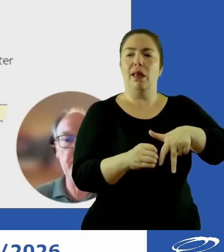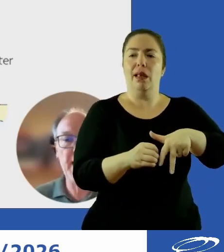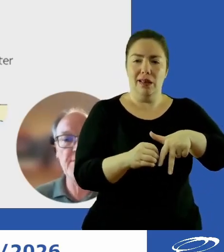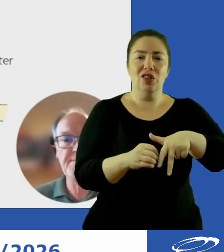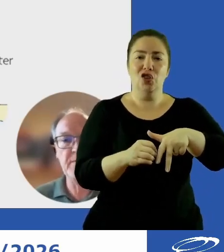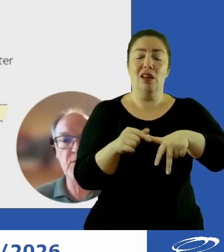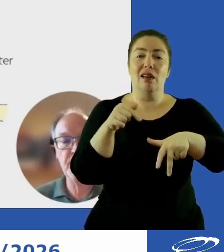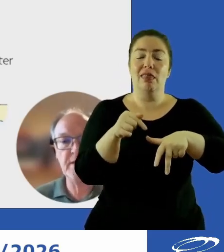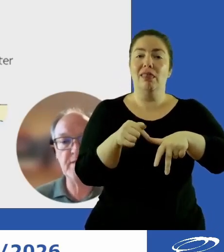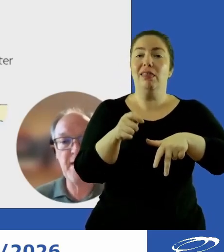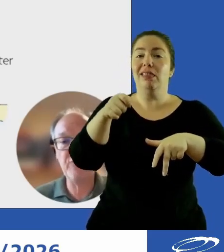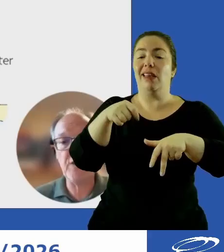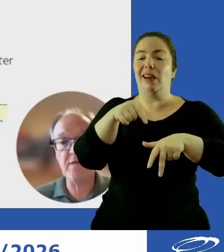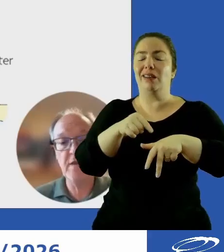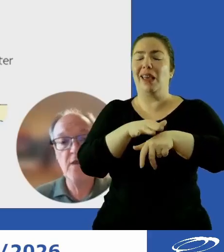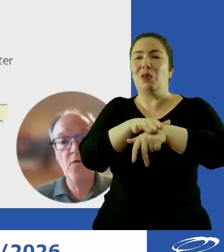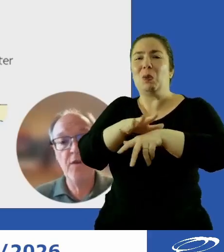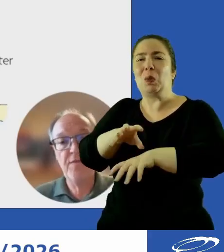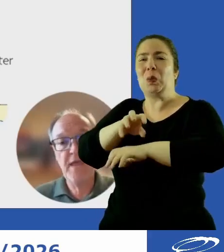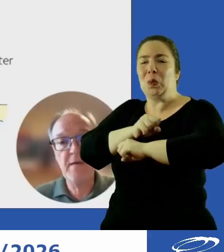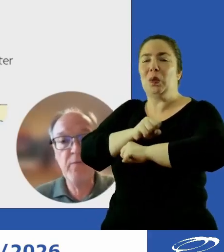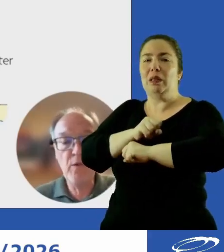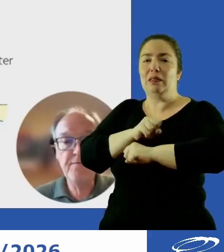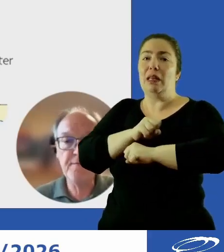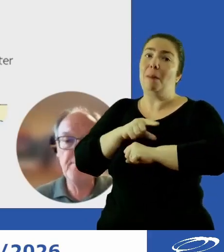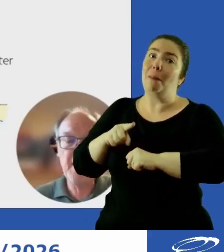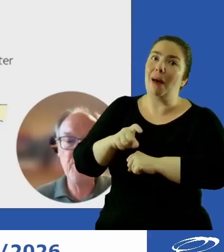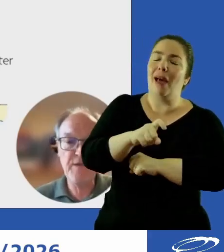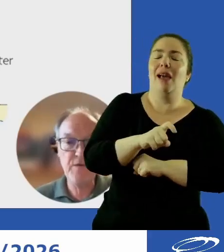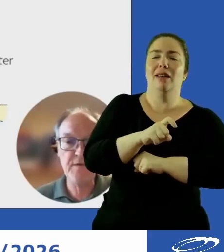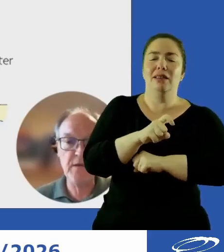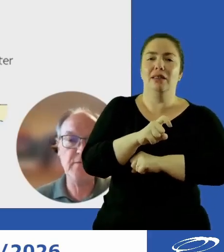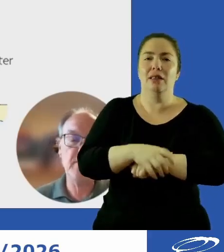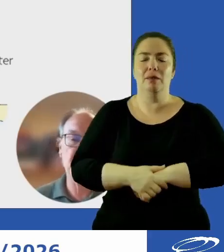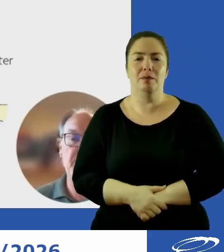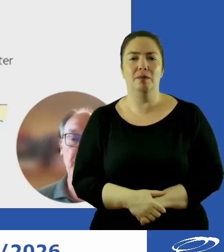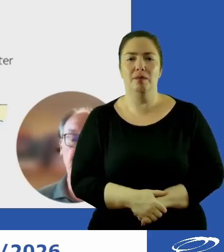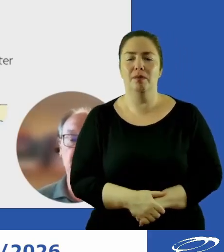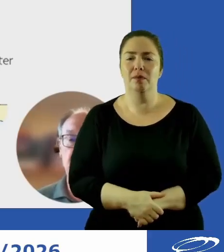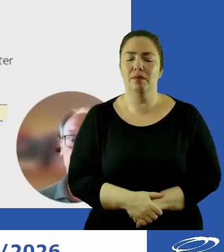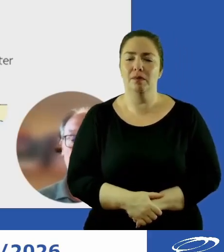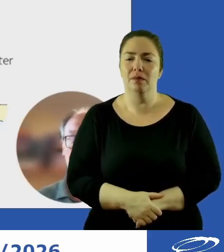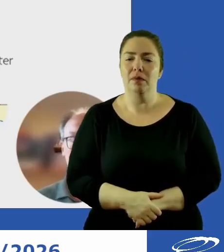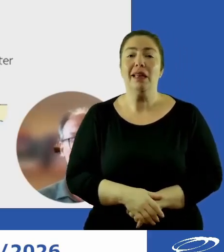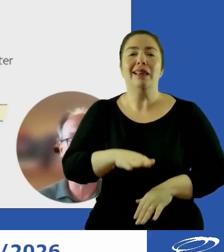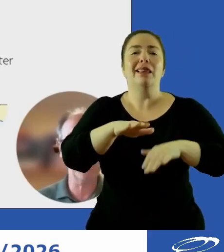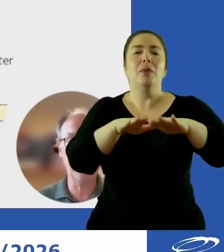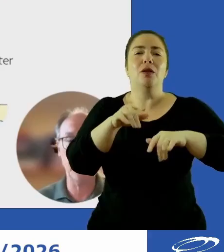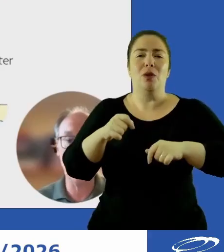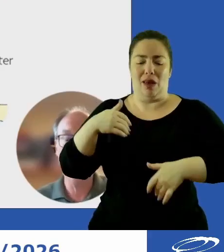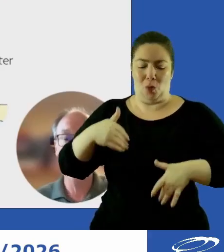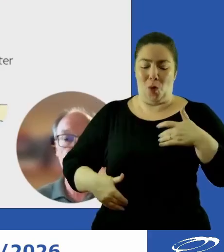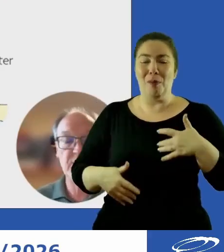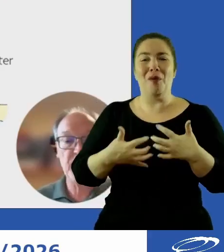a biofilm within this matrix, where they evolve by reducing the metabolism, and the main consequence is that